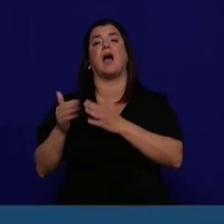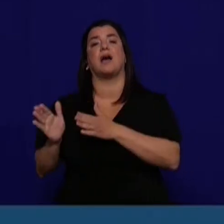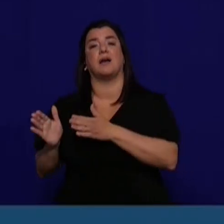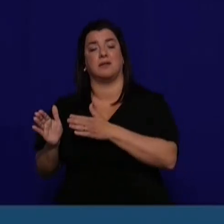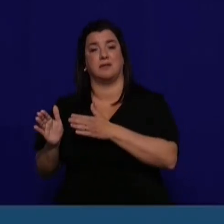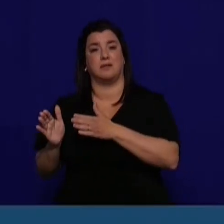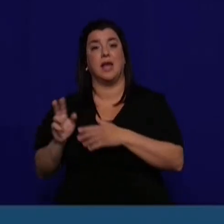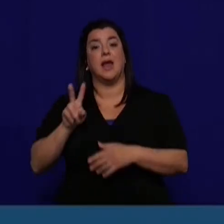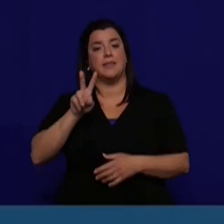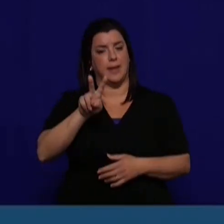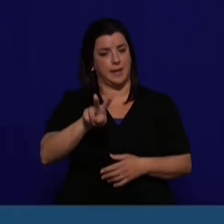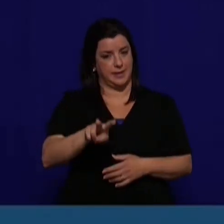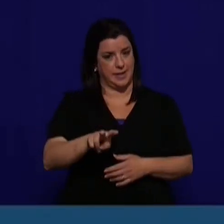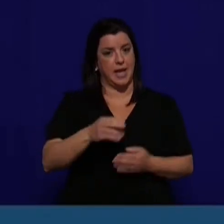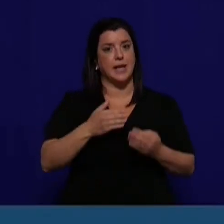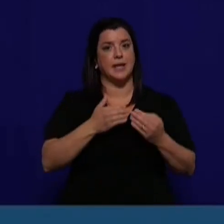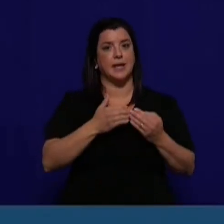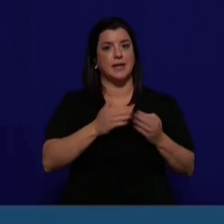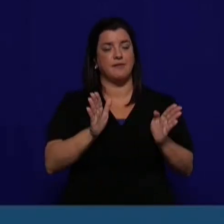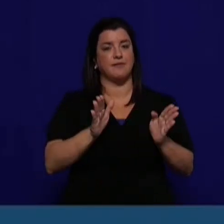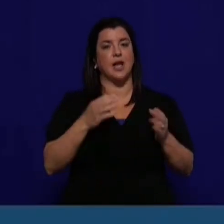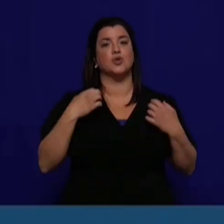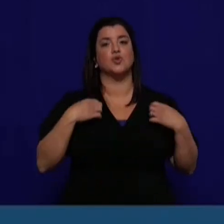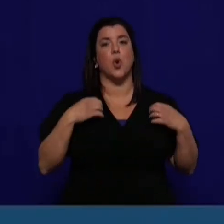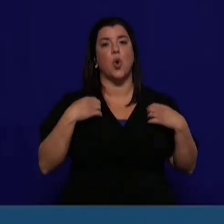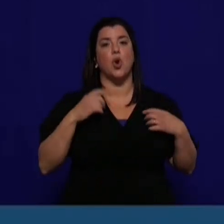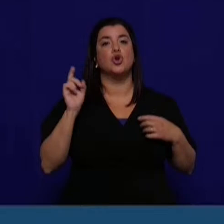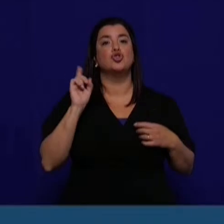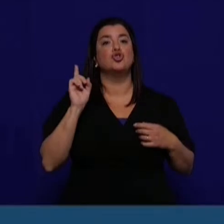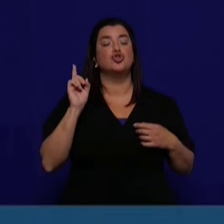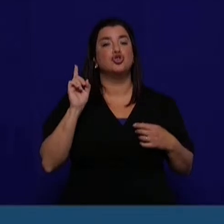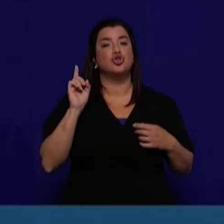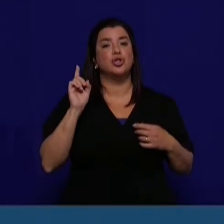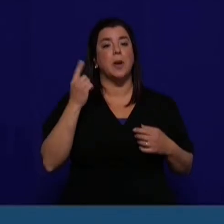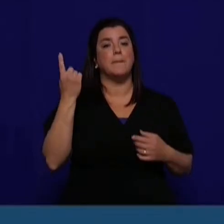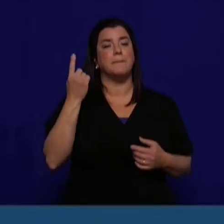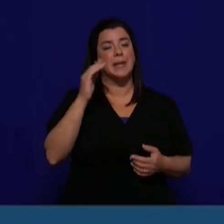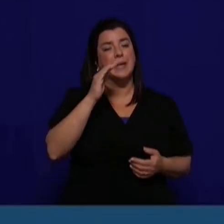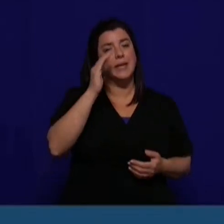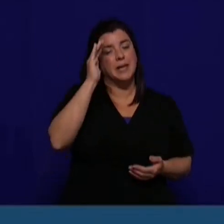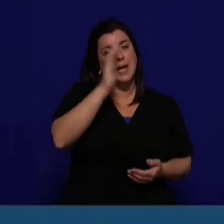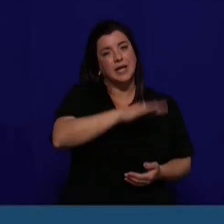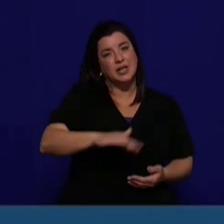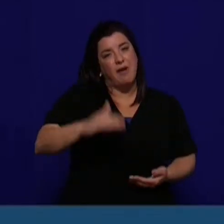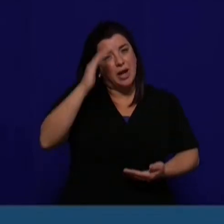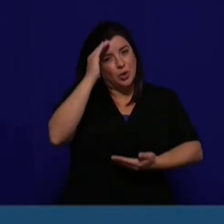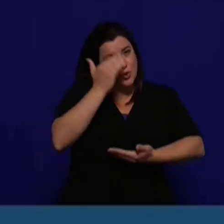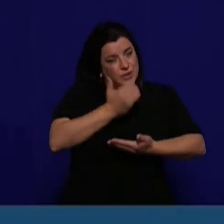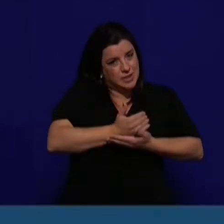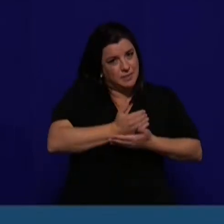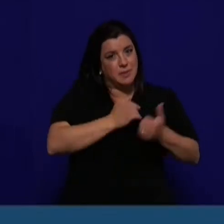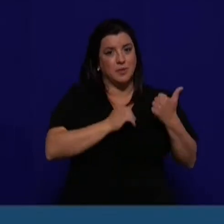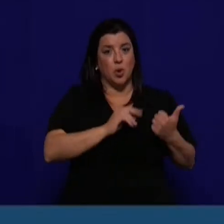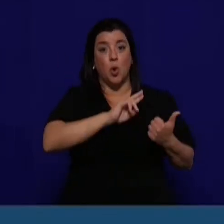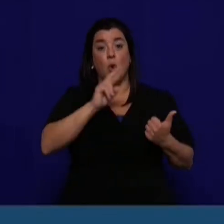it-tnejn ħajiftħu l-iskejjel li huma kemm iċ-ċentri ta' childcare kif ukoll tal-kinder u anke l-iskejjel